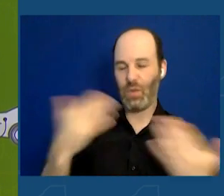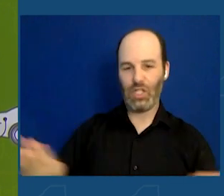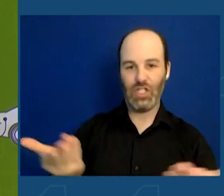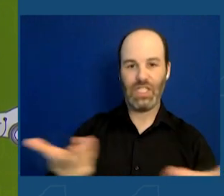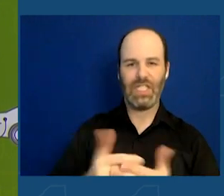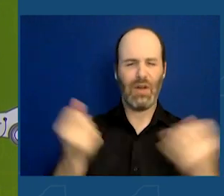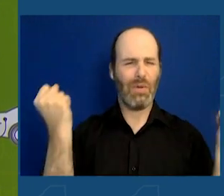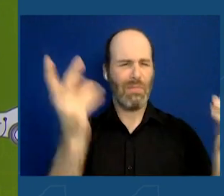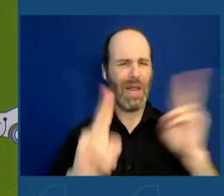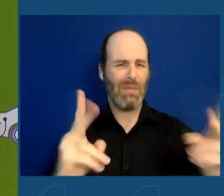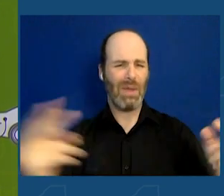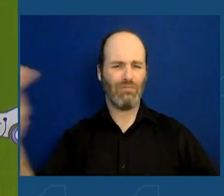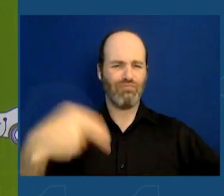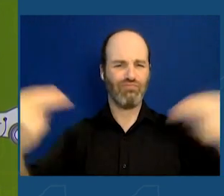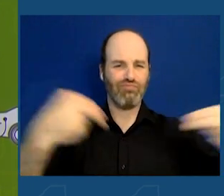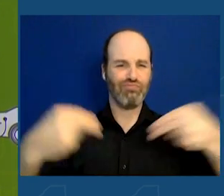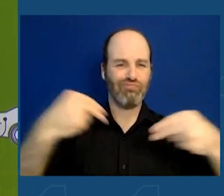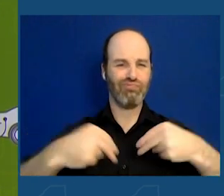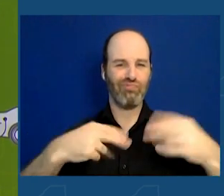us.